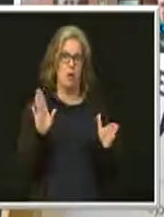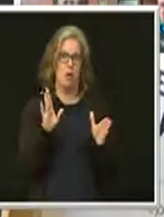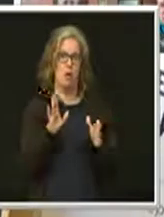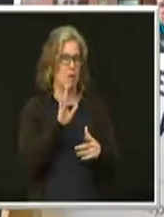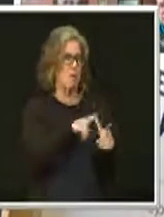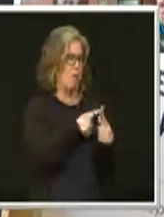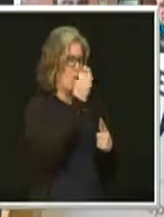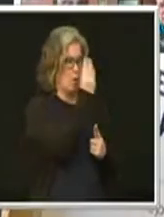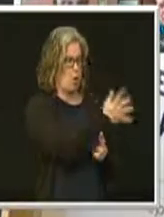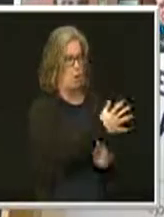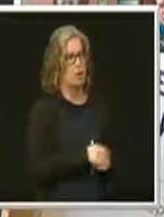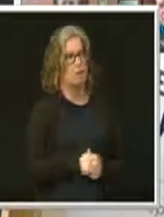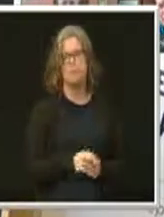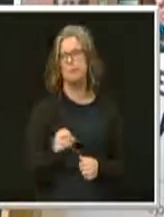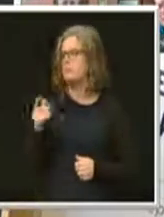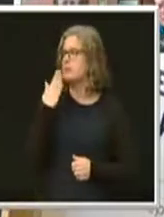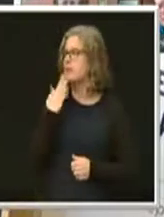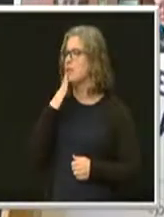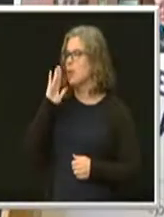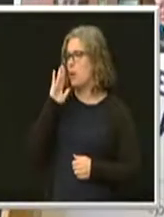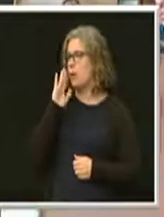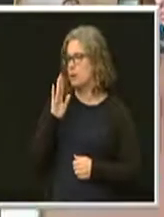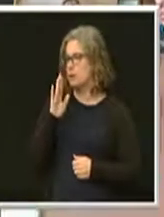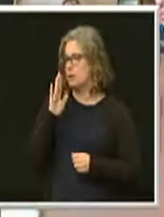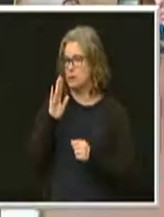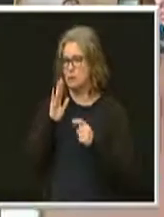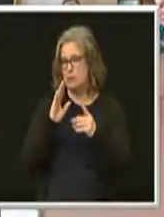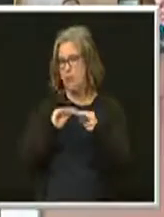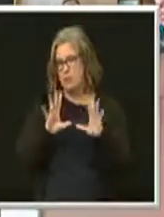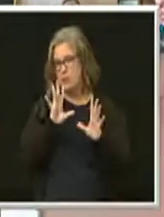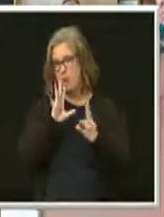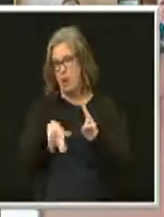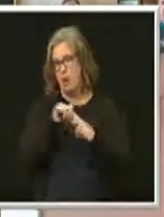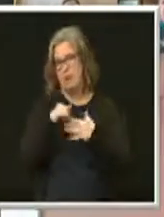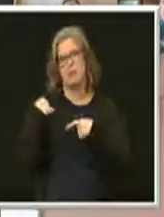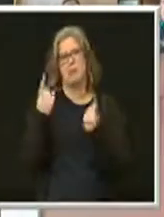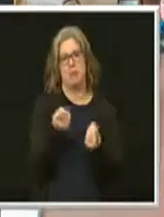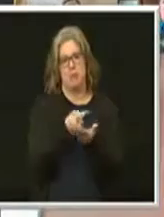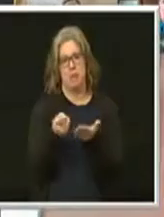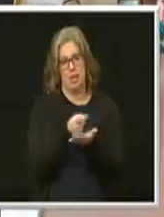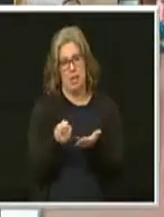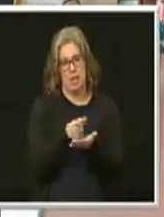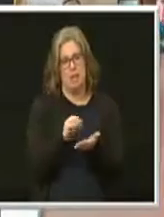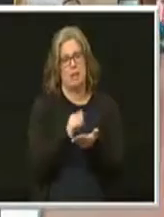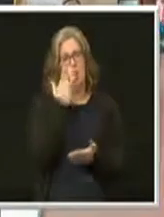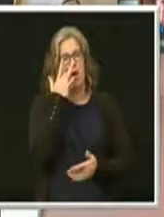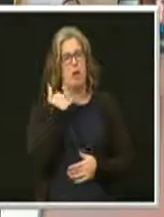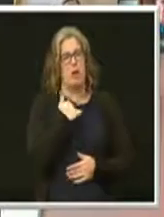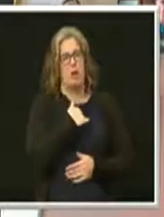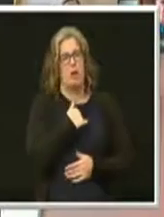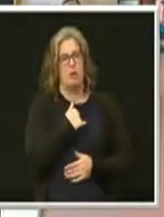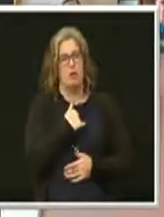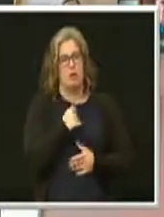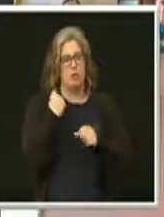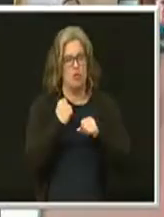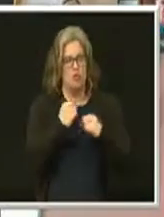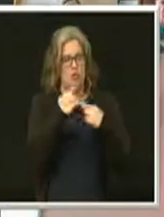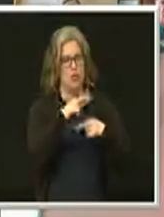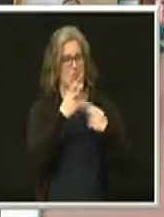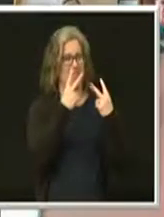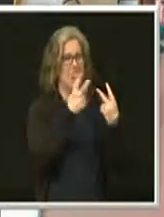you. Okay, thank you for that. We will. Remember, obviously, we've been talking about this for weeks, and that's why we've encouraged strong restrictions